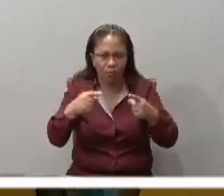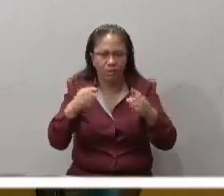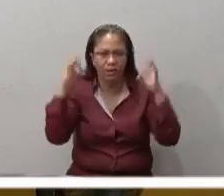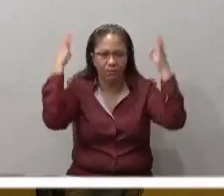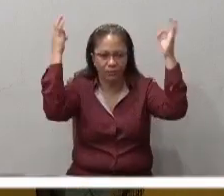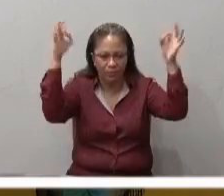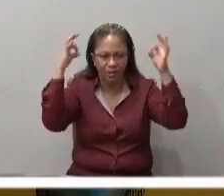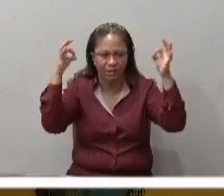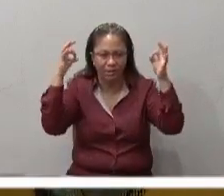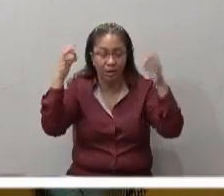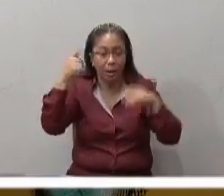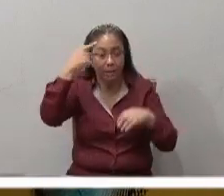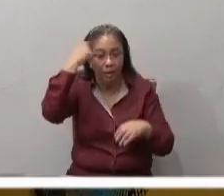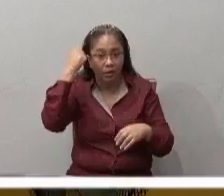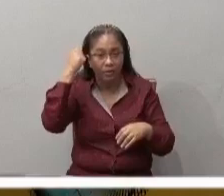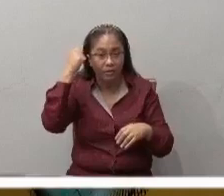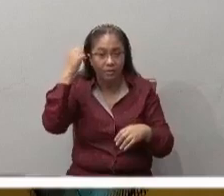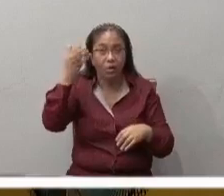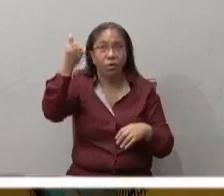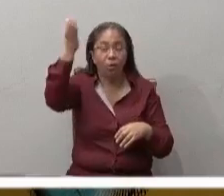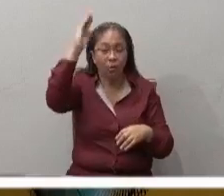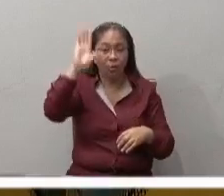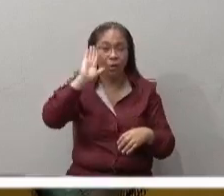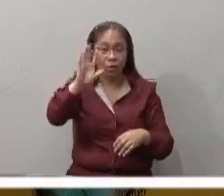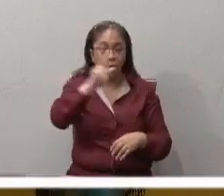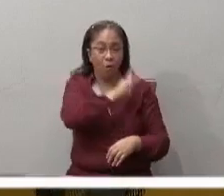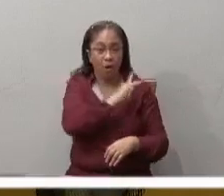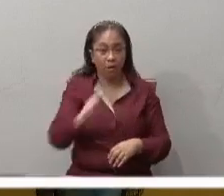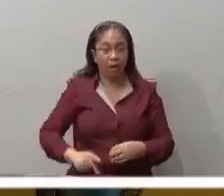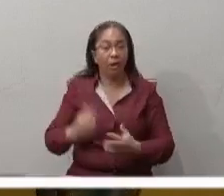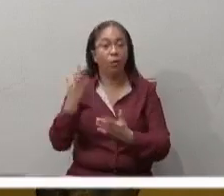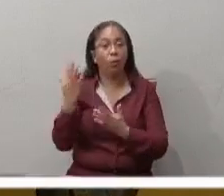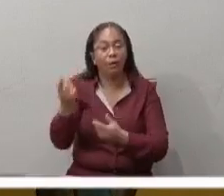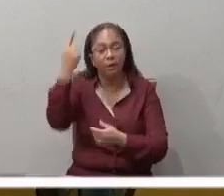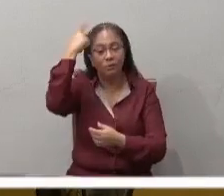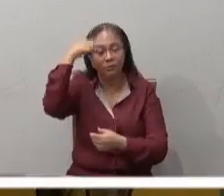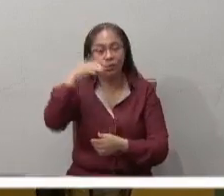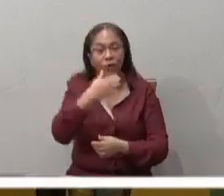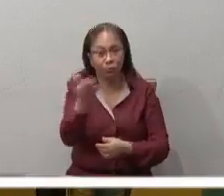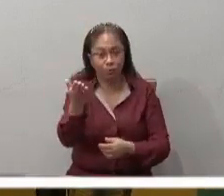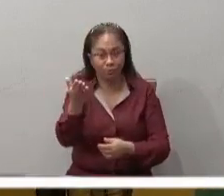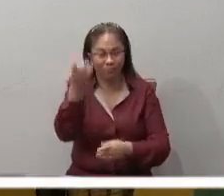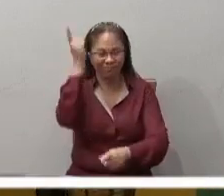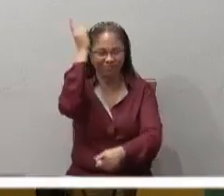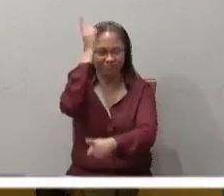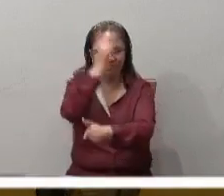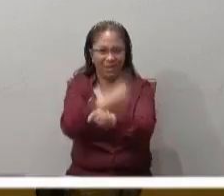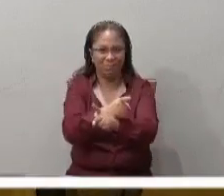banquet, because God, your King, is waiting for you. Amen.